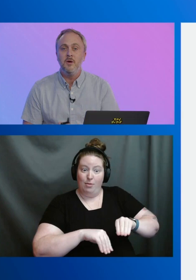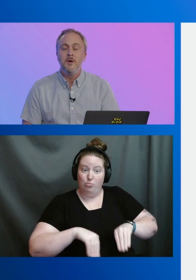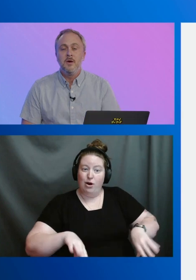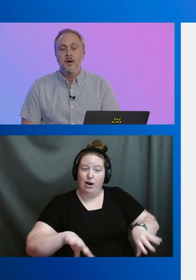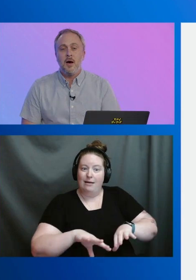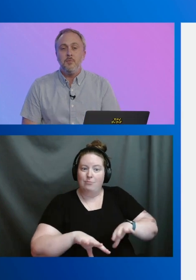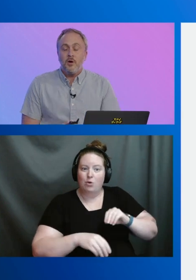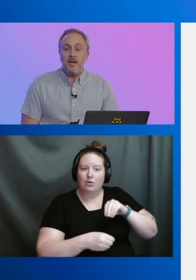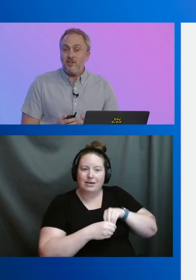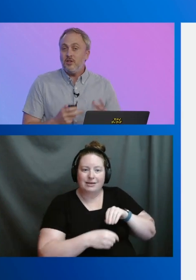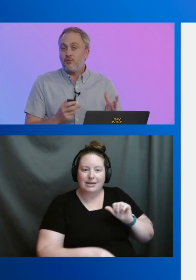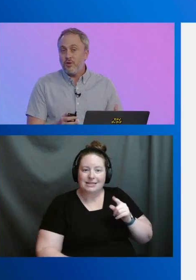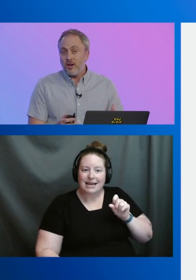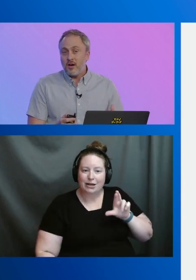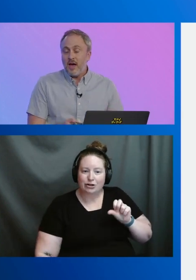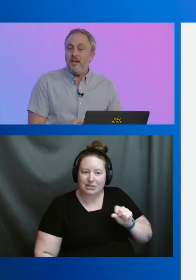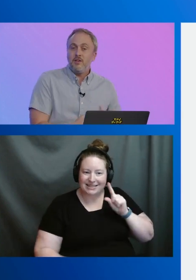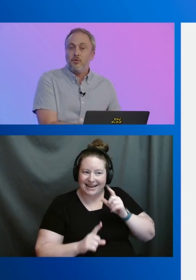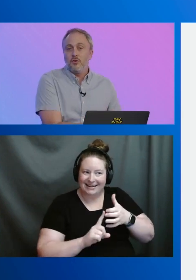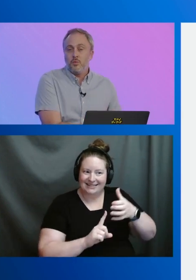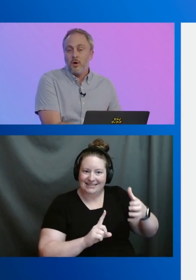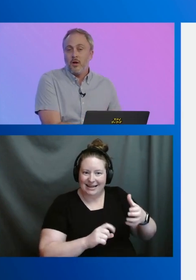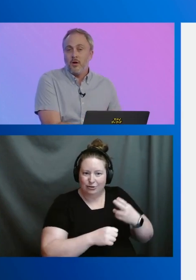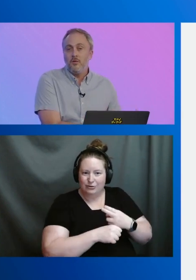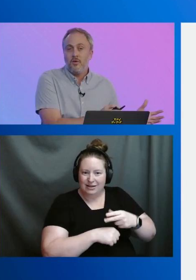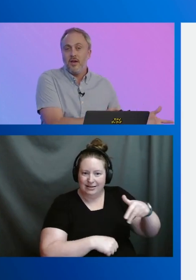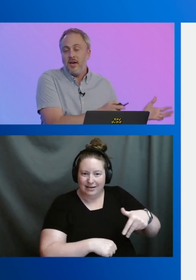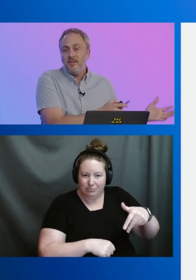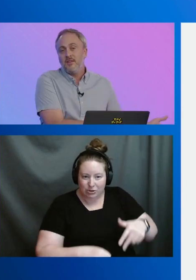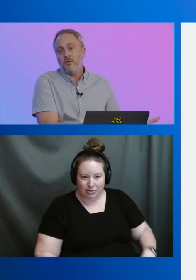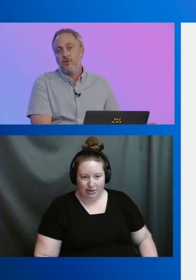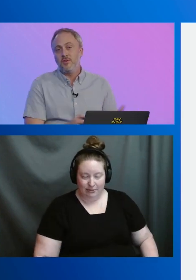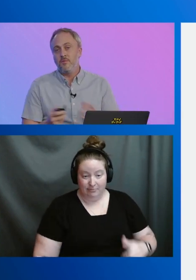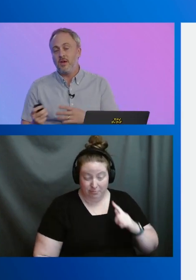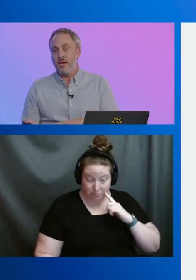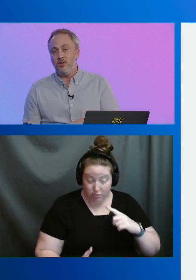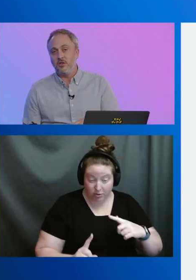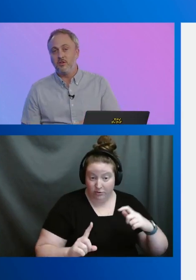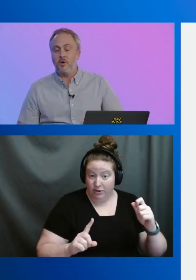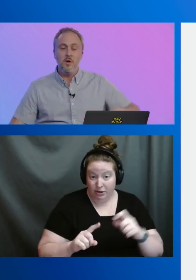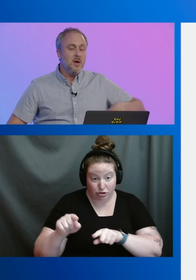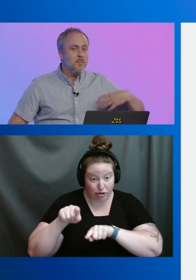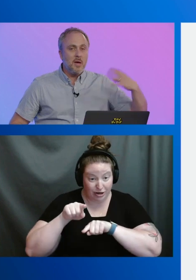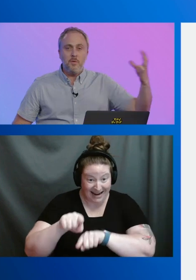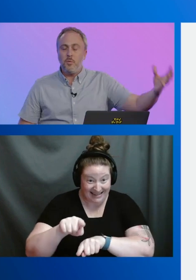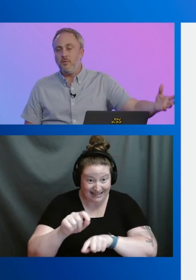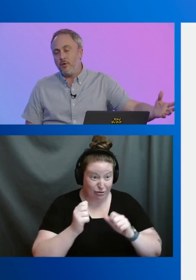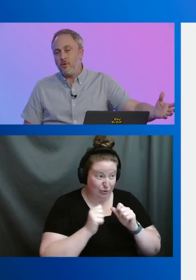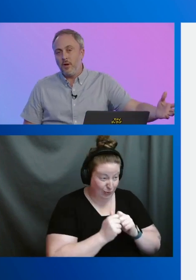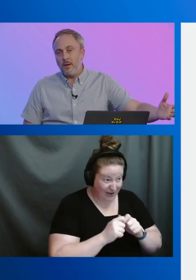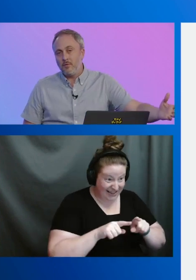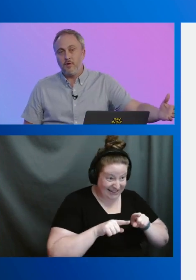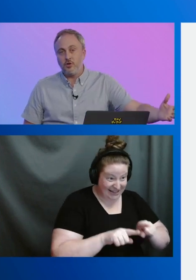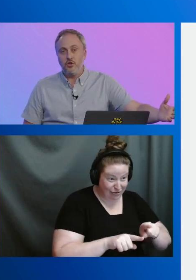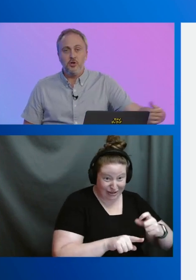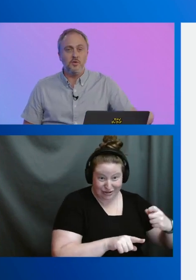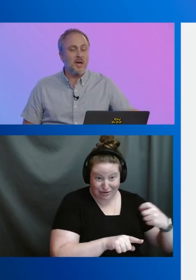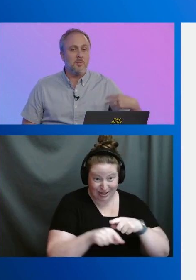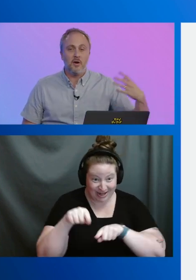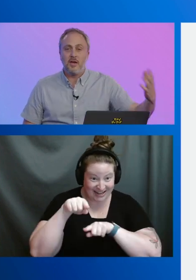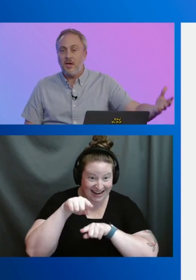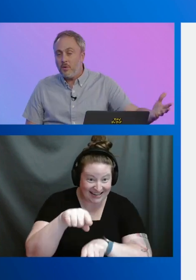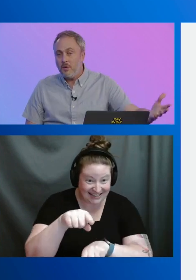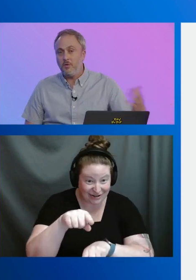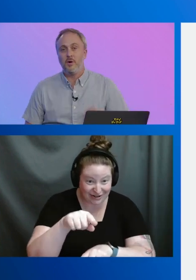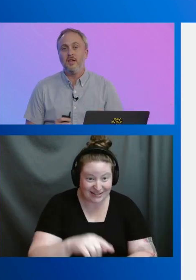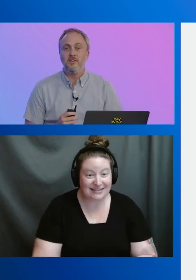function. You can actually trigger asynchronous workloads via a synchronous invocation. So maybe you invoke your Lambda function using